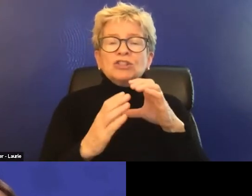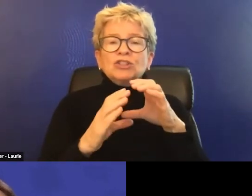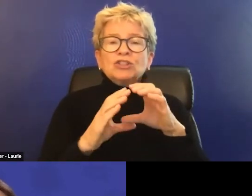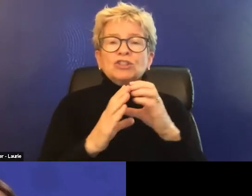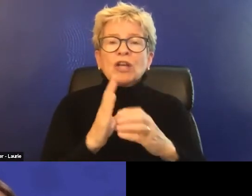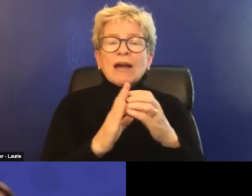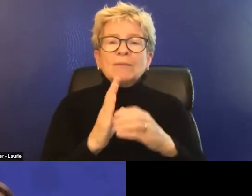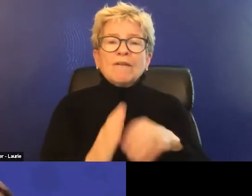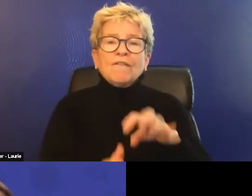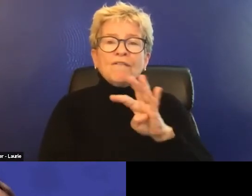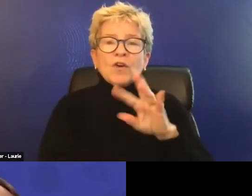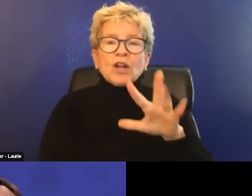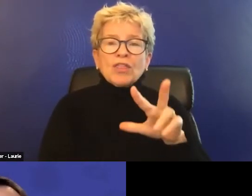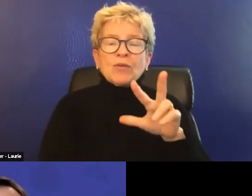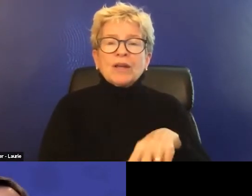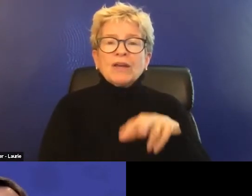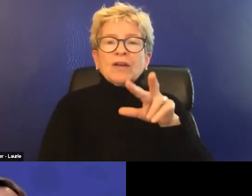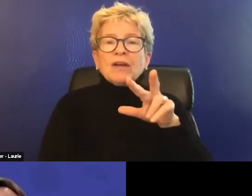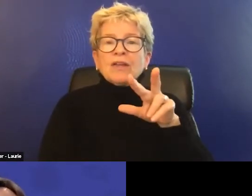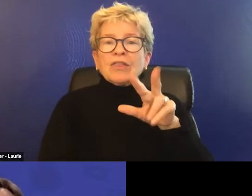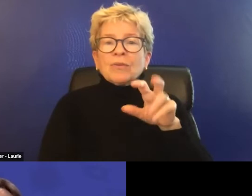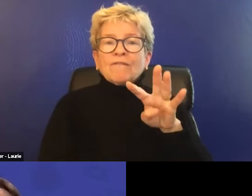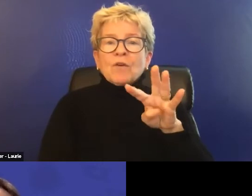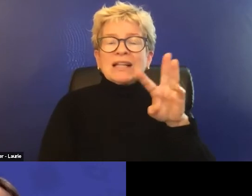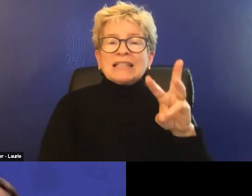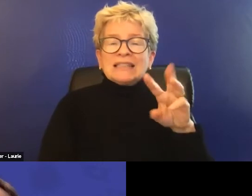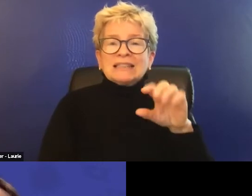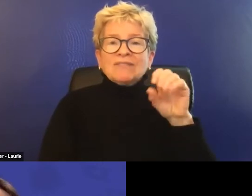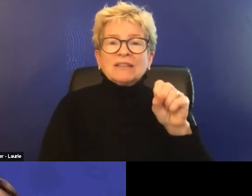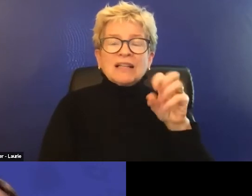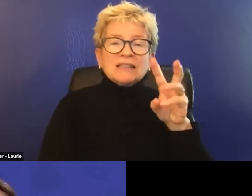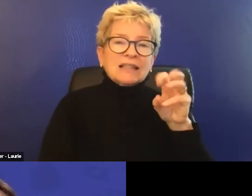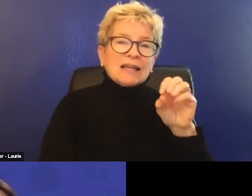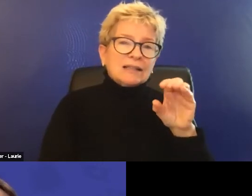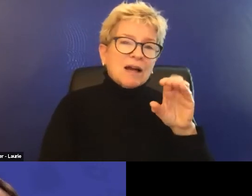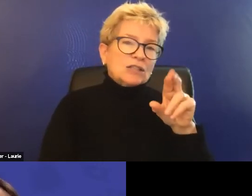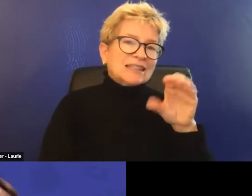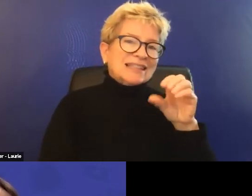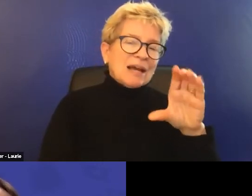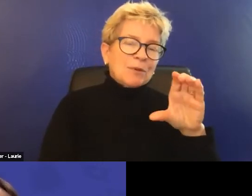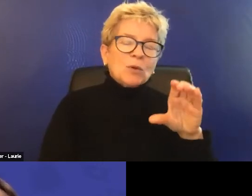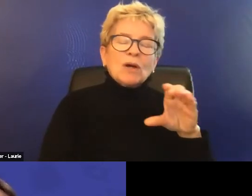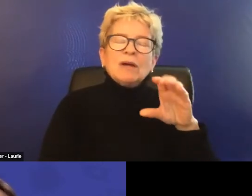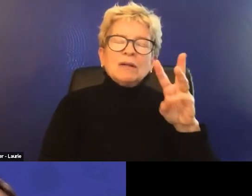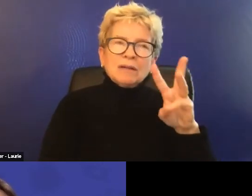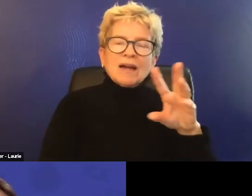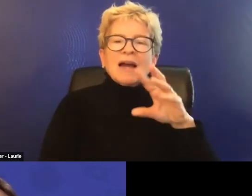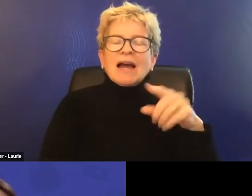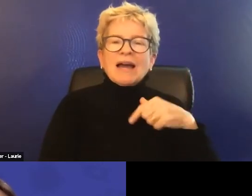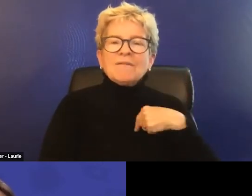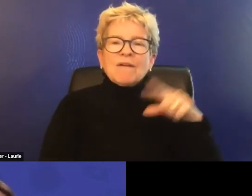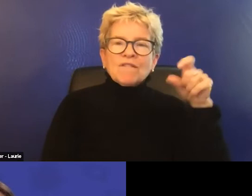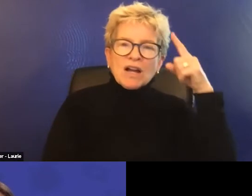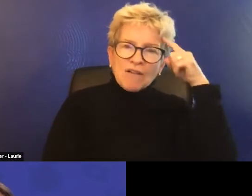376 RCW, respecting and affirming tribal sovereignty and working with our tribal governments throughout the state in government-to-government